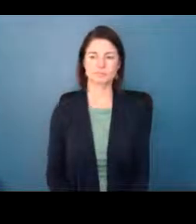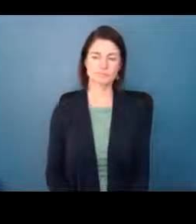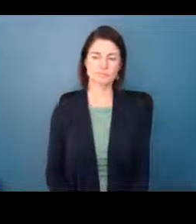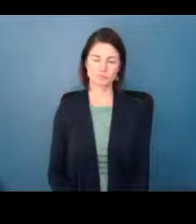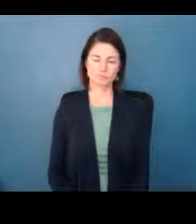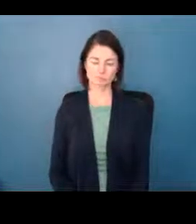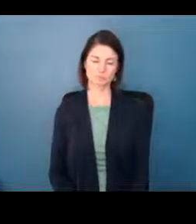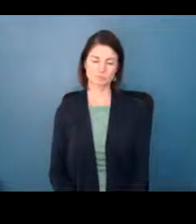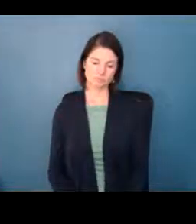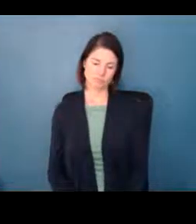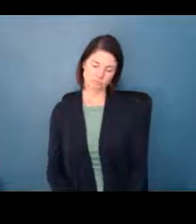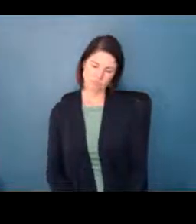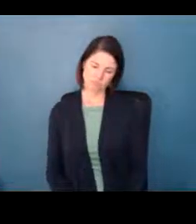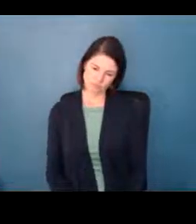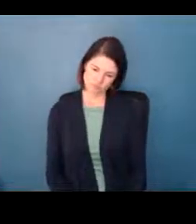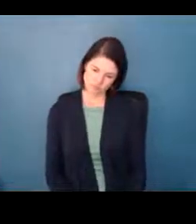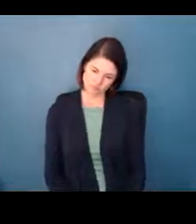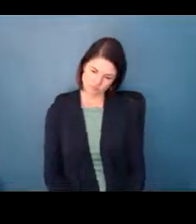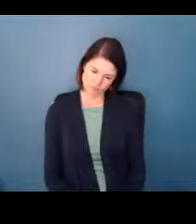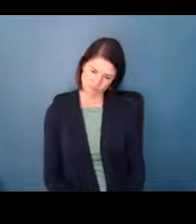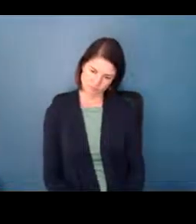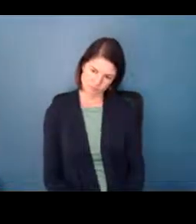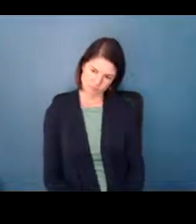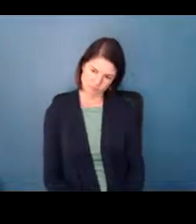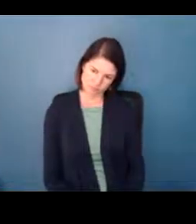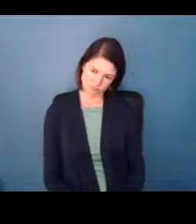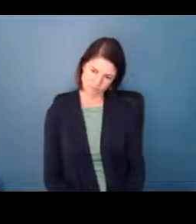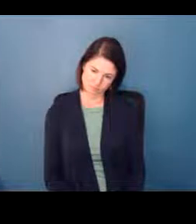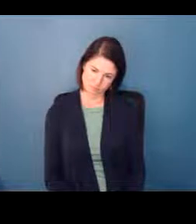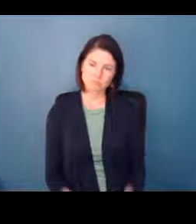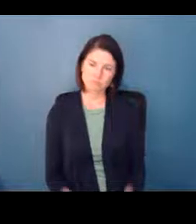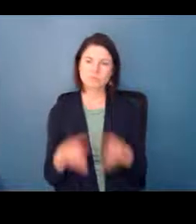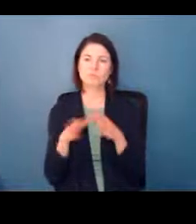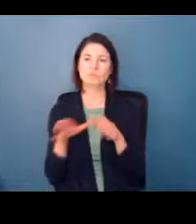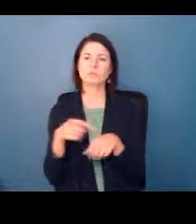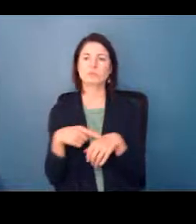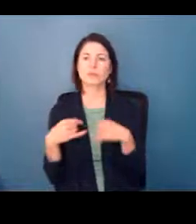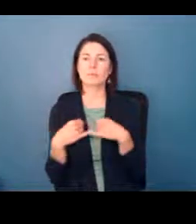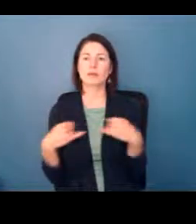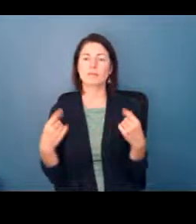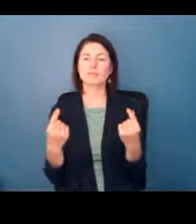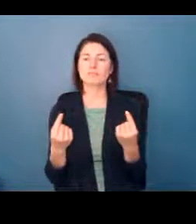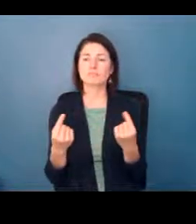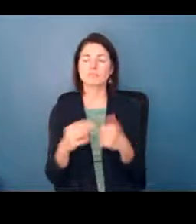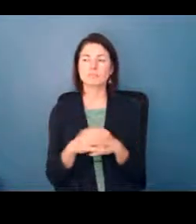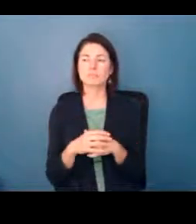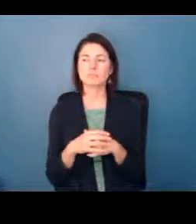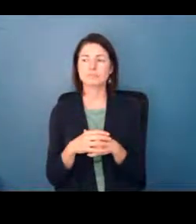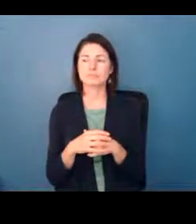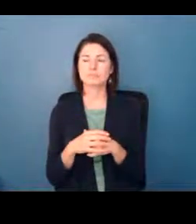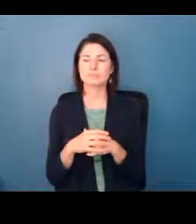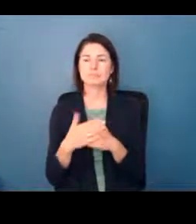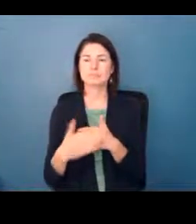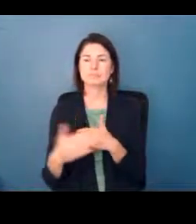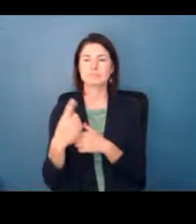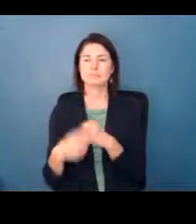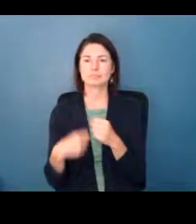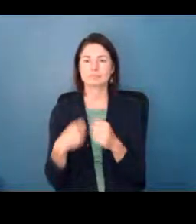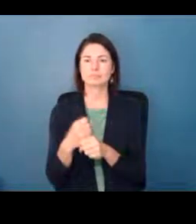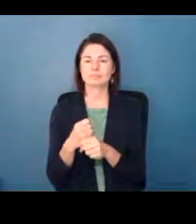general timeline that I think makes sense is looking at over the next year. We have this contract with